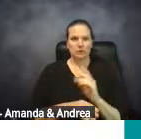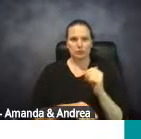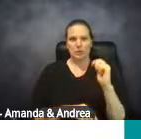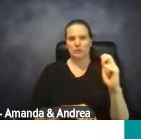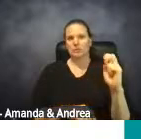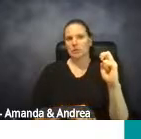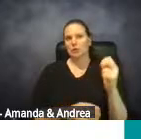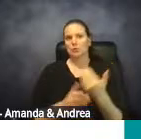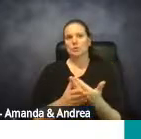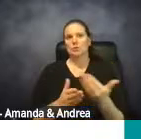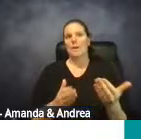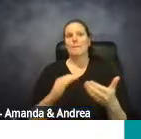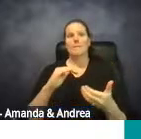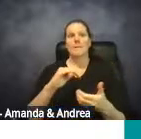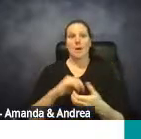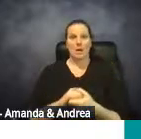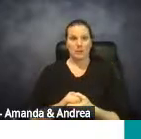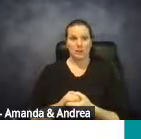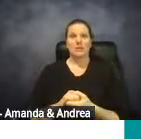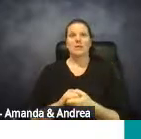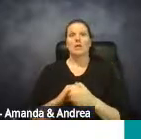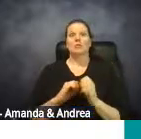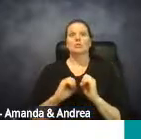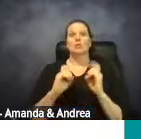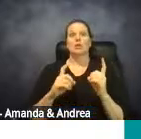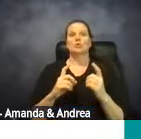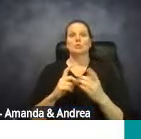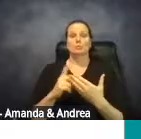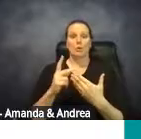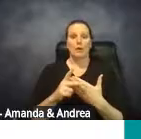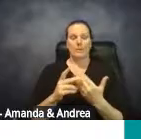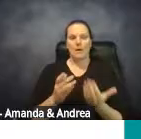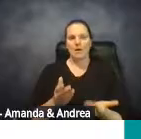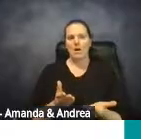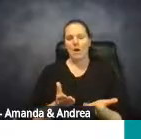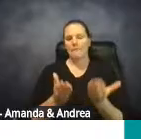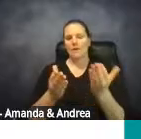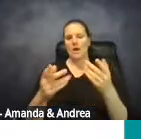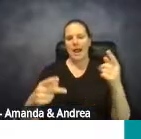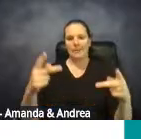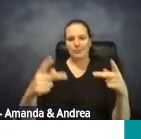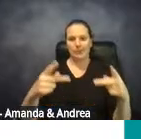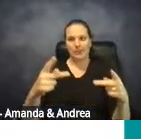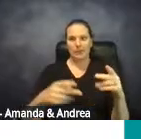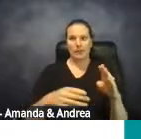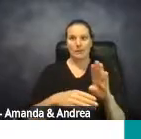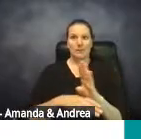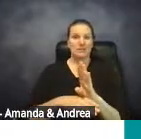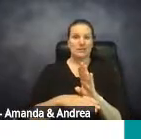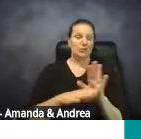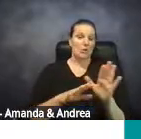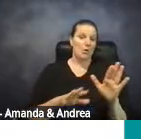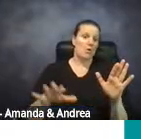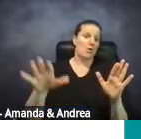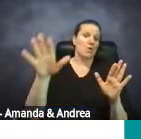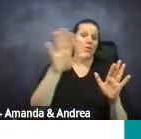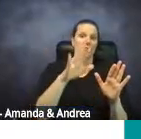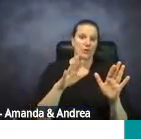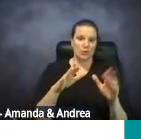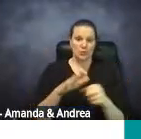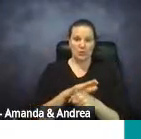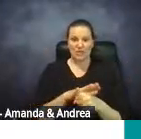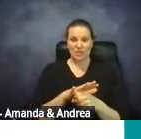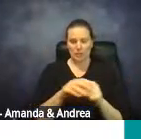bonding education program. We'll be offering this hybrid because businesses across our region will be able